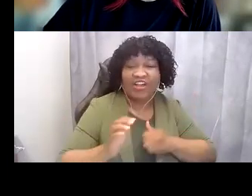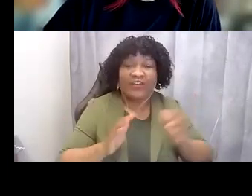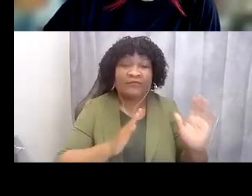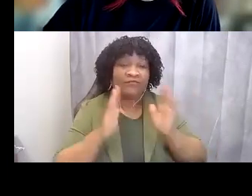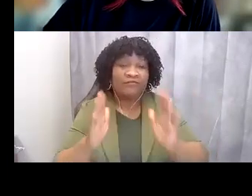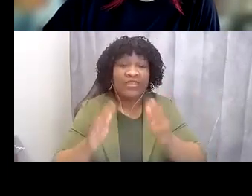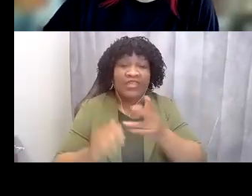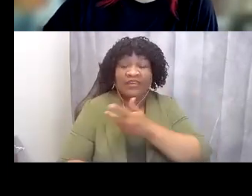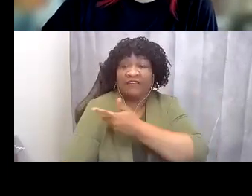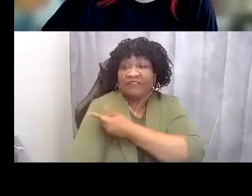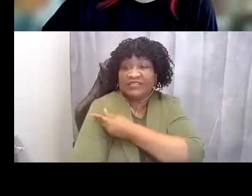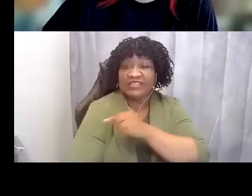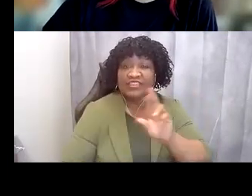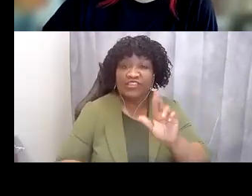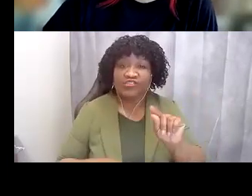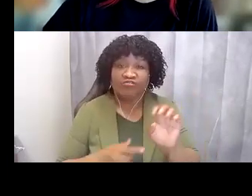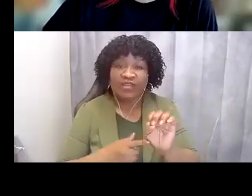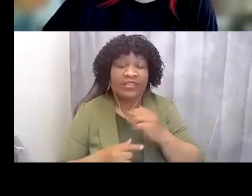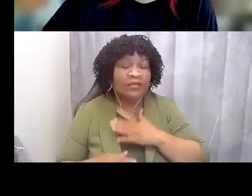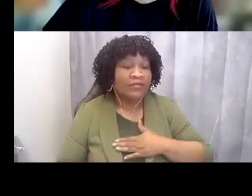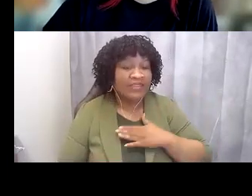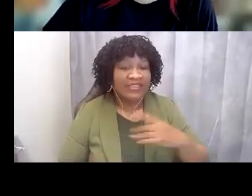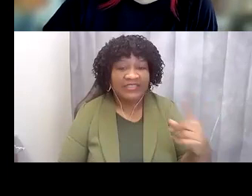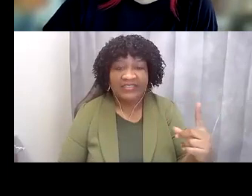And y'all, please ask questions whenever you got, because